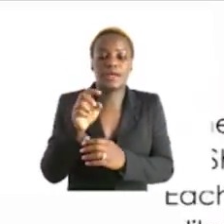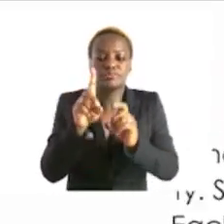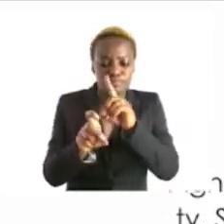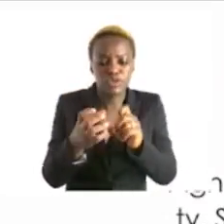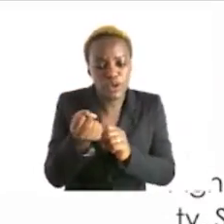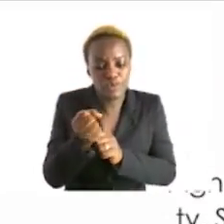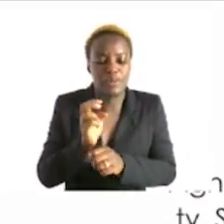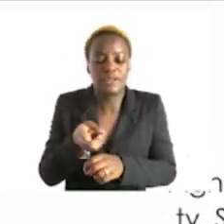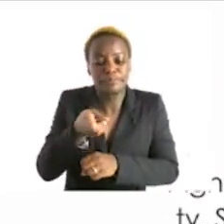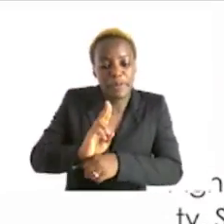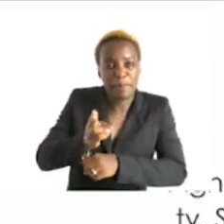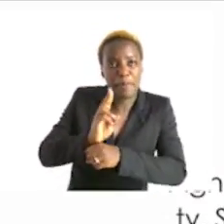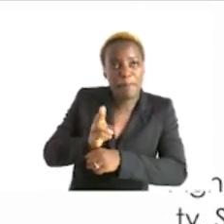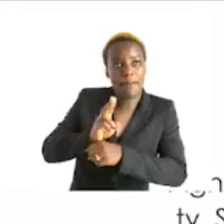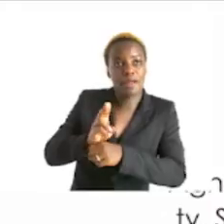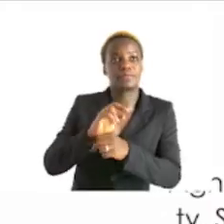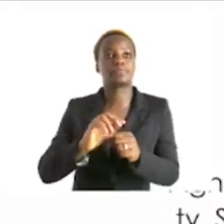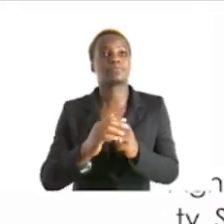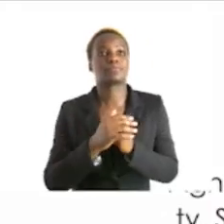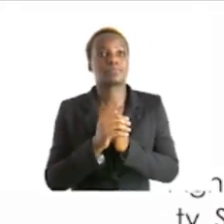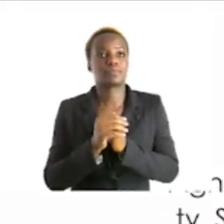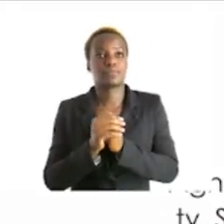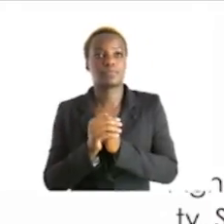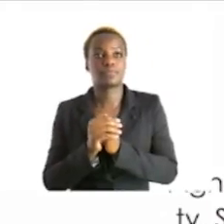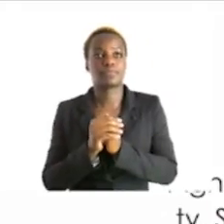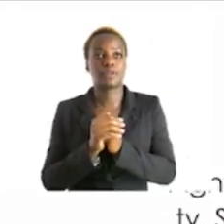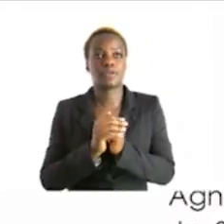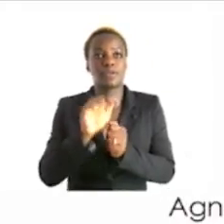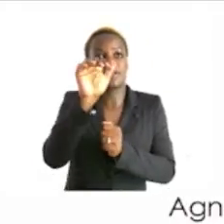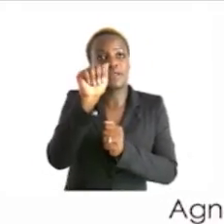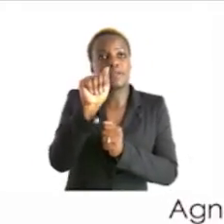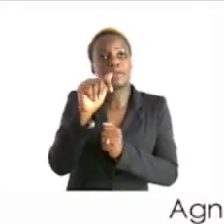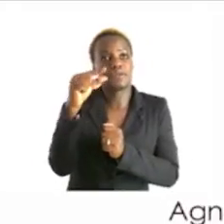to find the answers in the passage